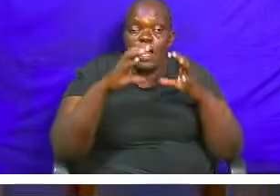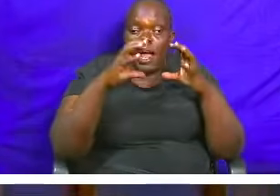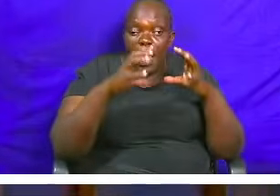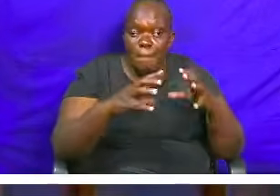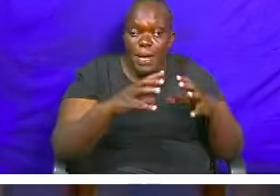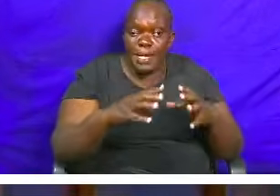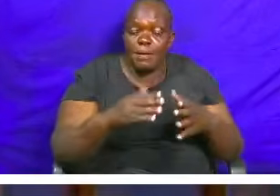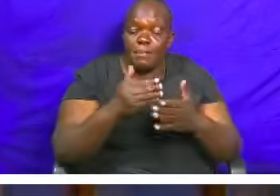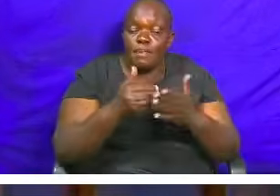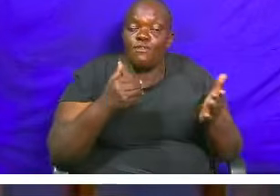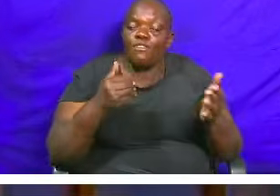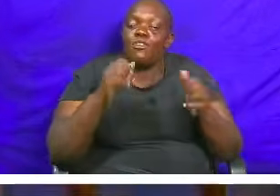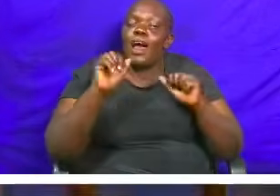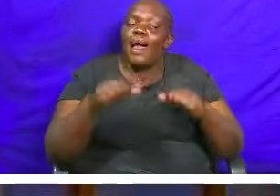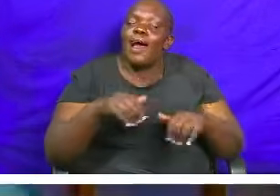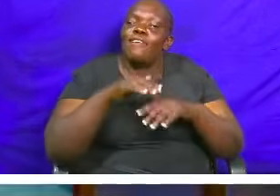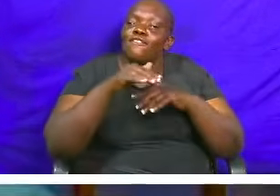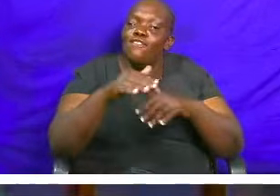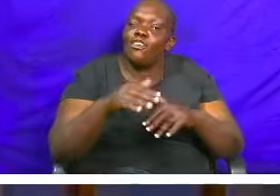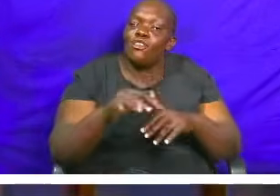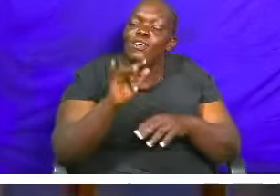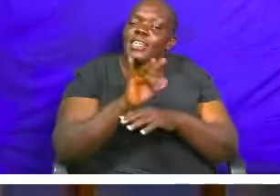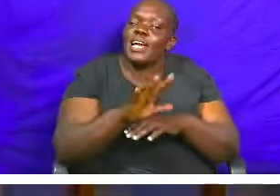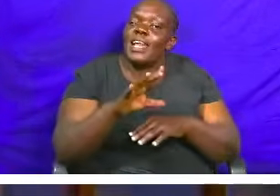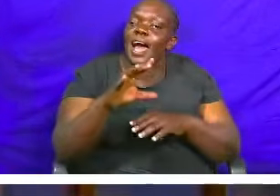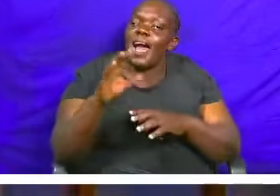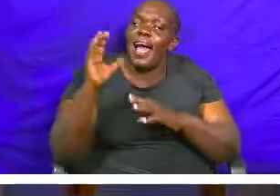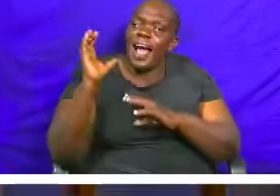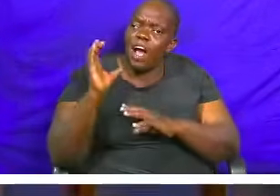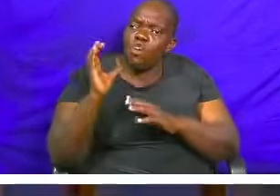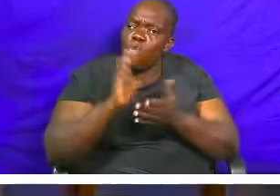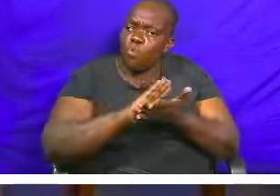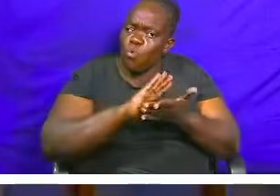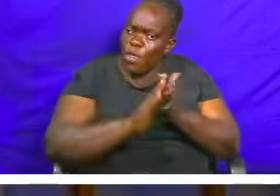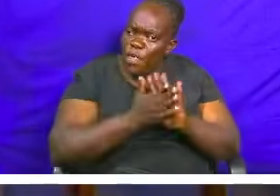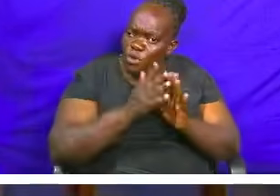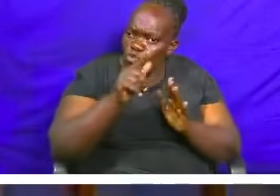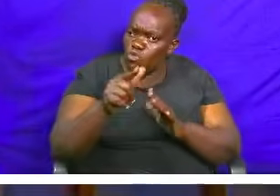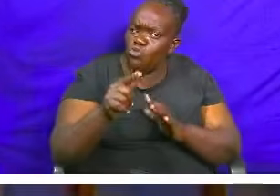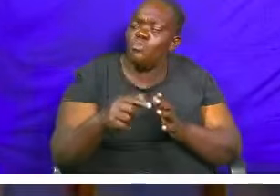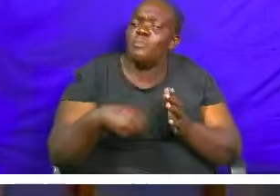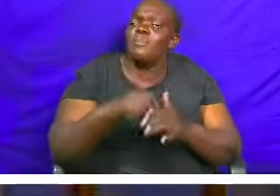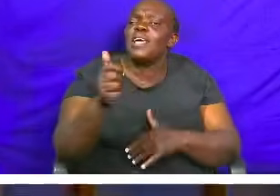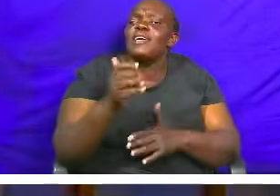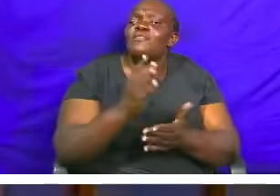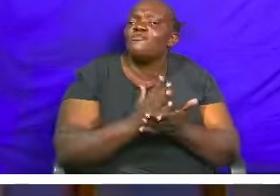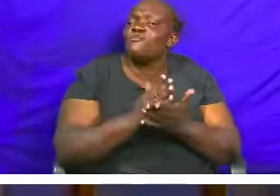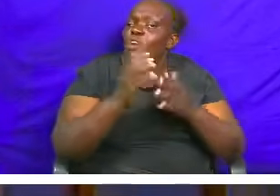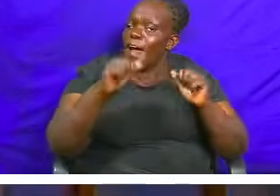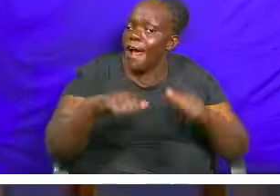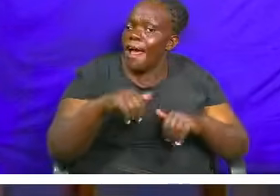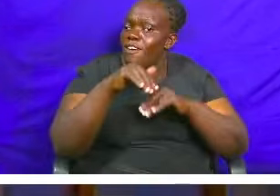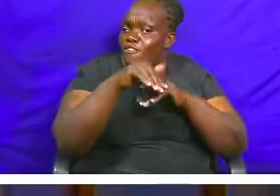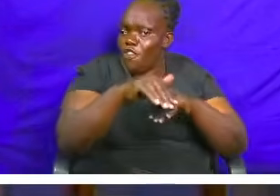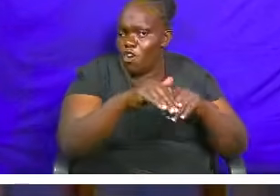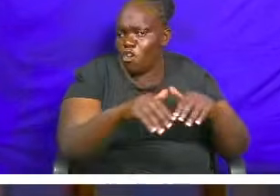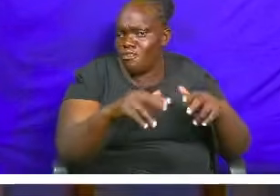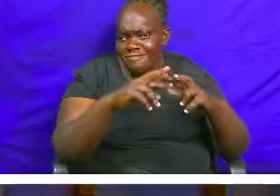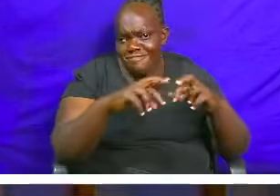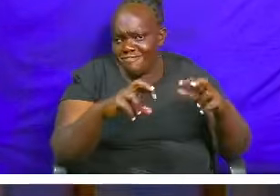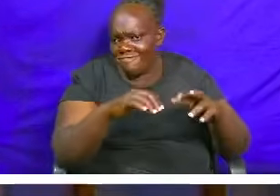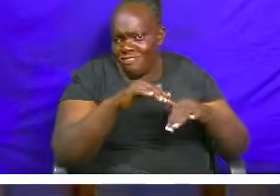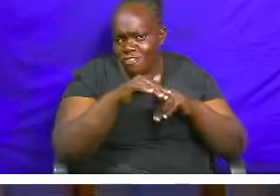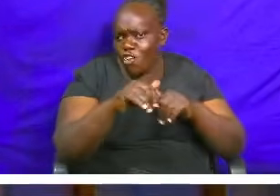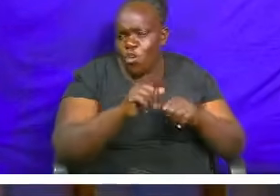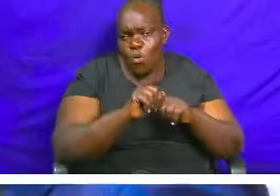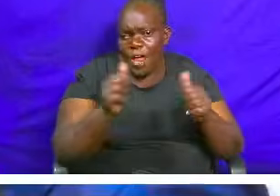they can trust you and say, we can send a cargo without you paying, based on a paper trust, we can send a cargo and then wait for payment for 30